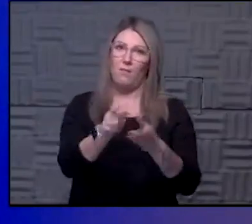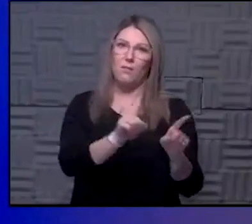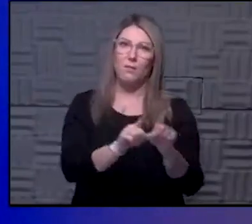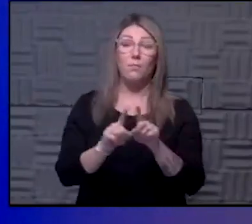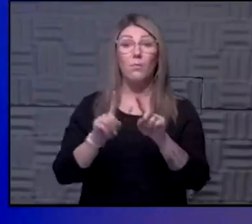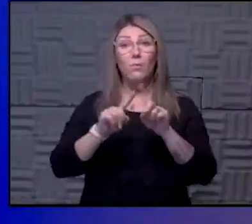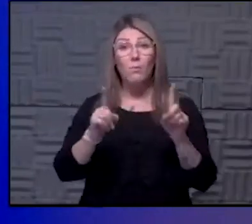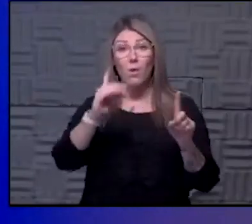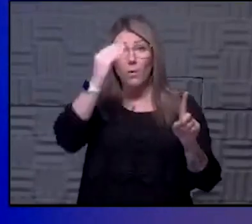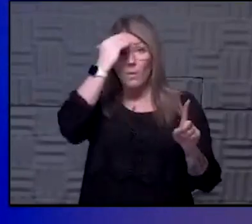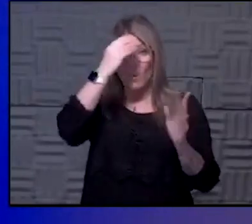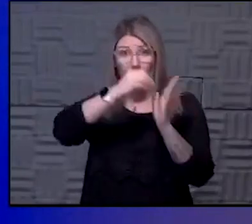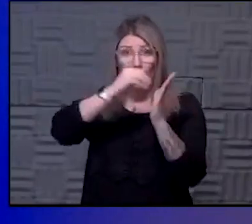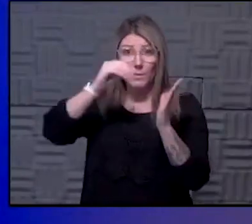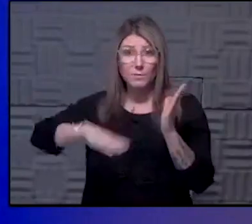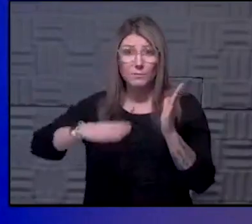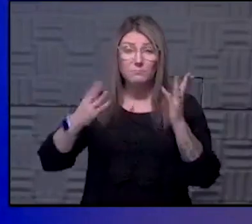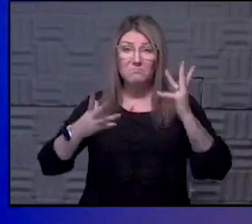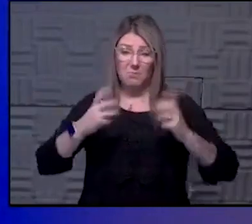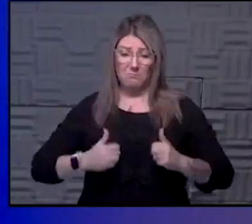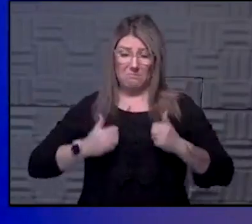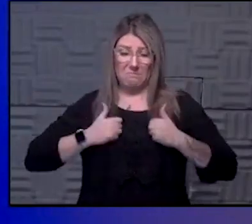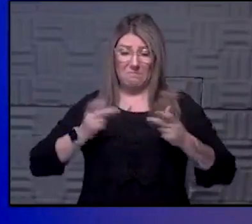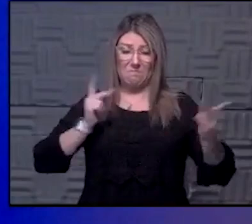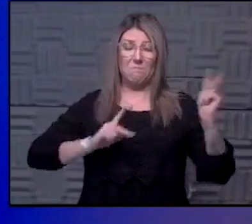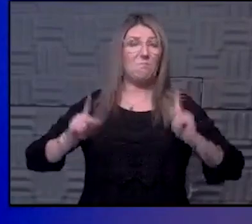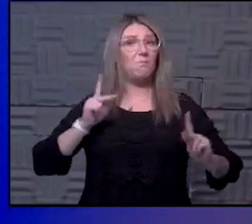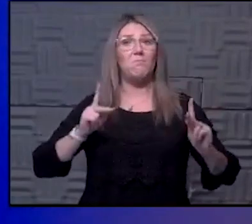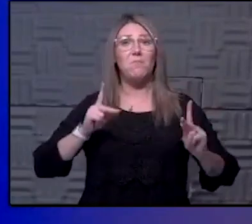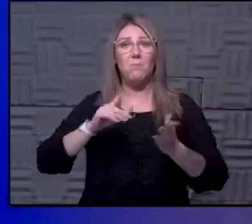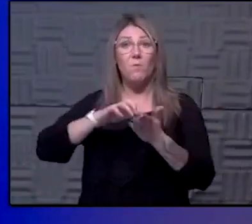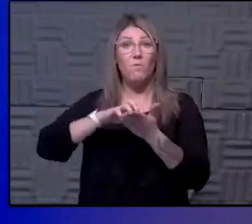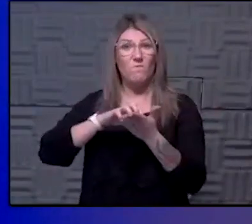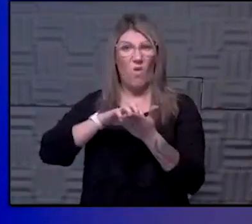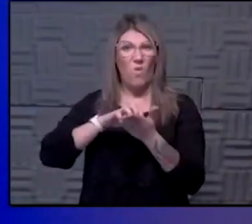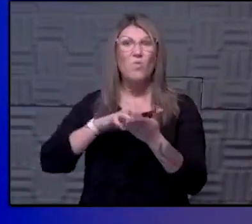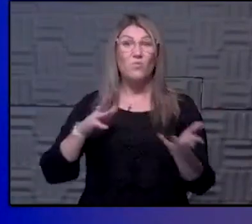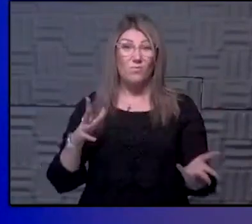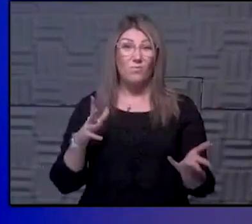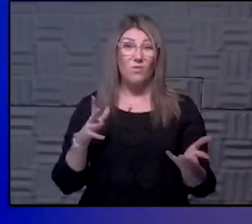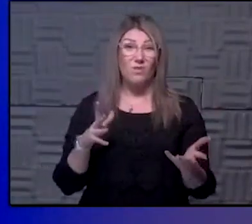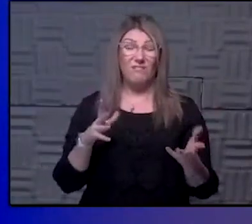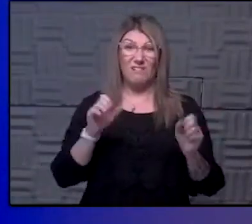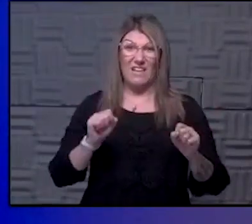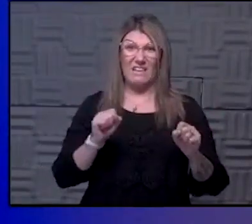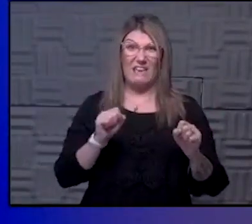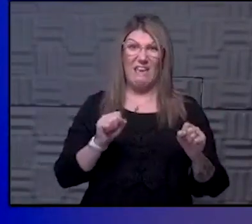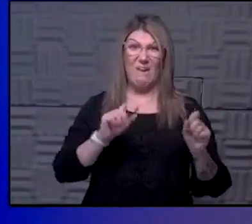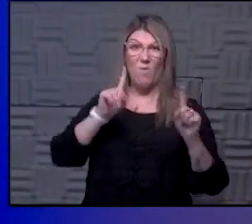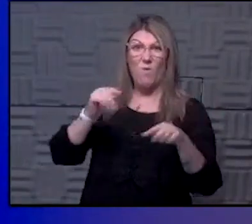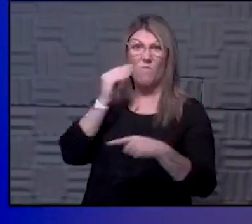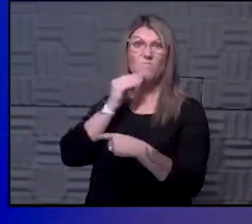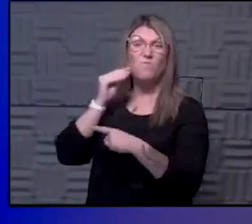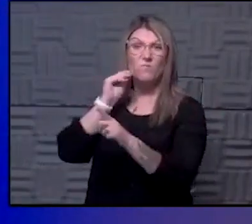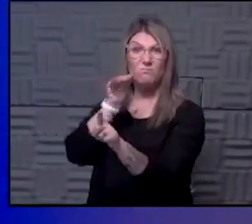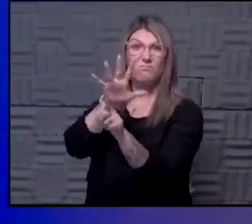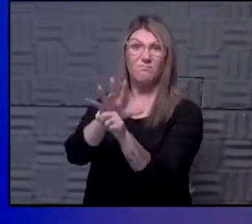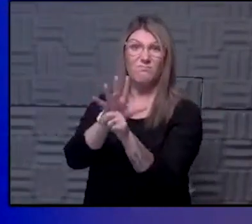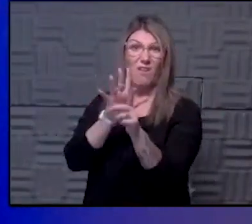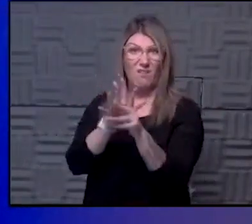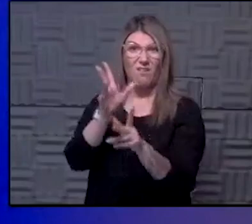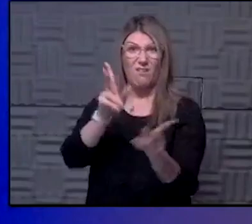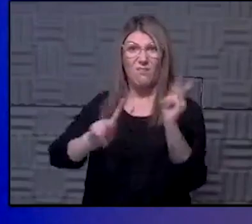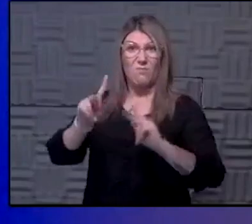the students may be living with people of vulnerable populations, so they can bring it home as well. So I think continuing to do those things